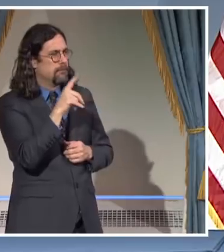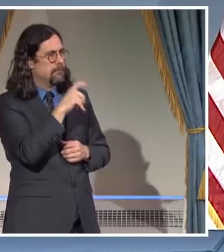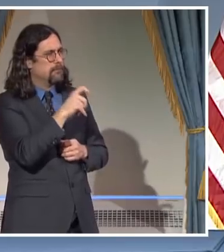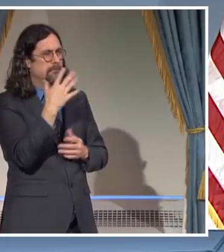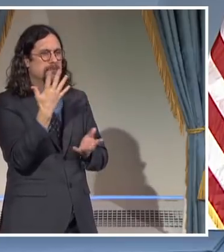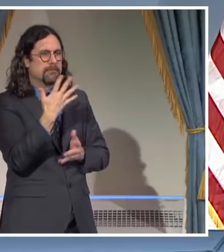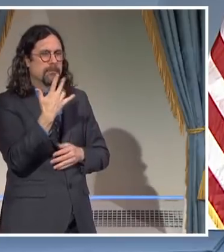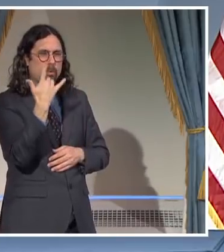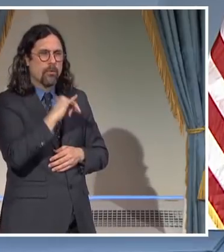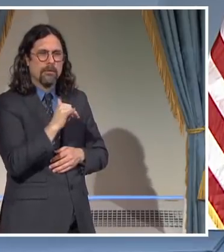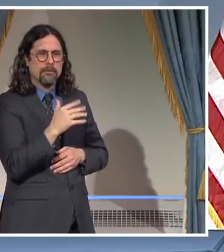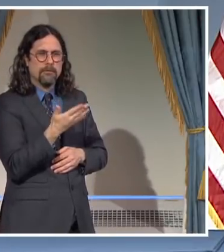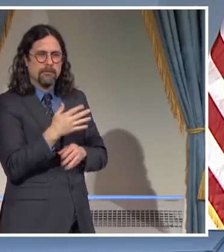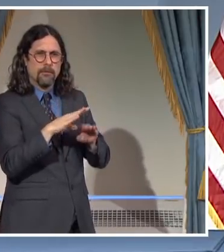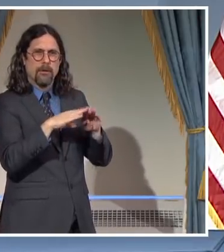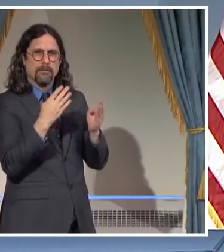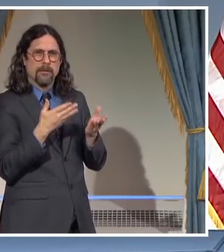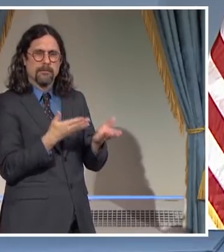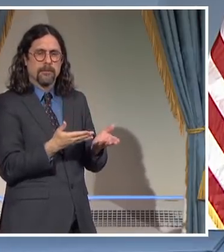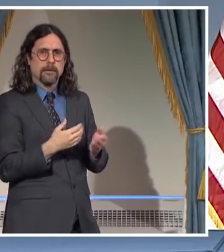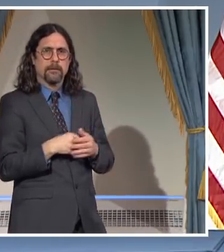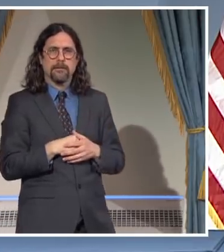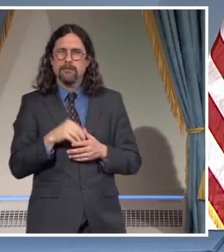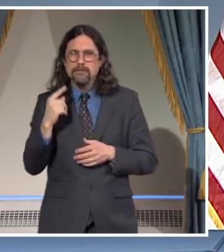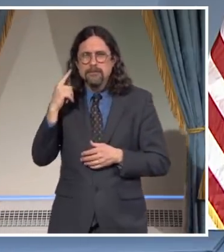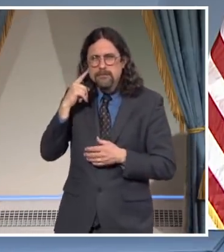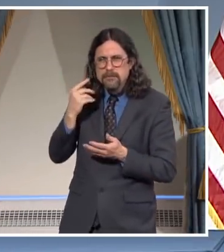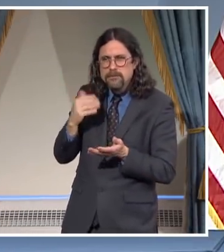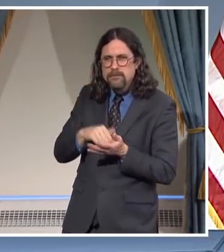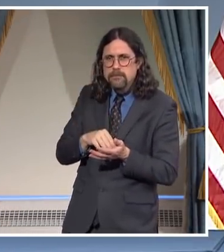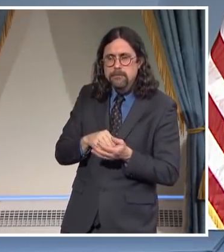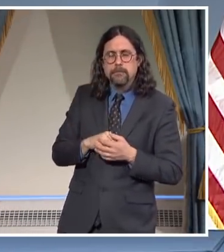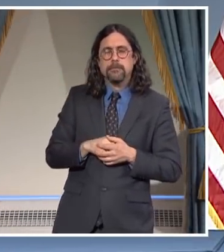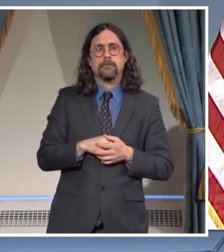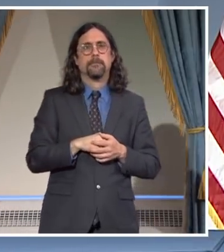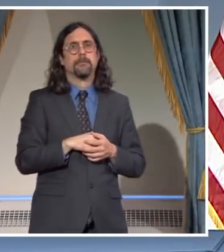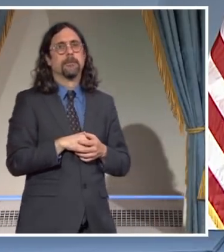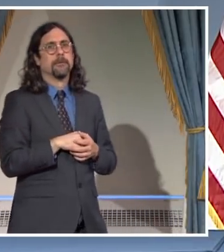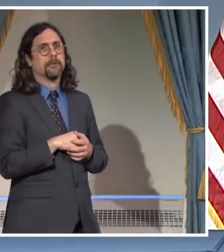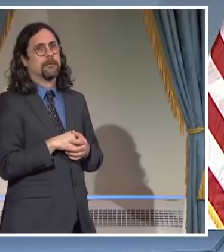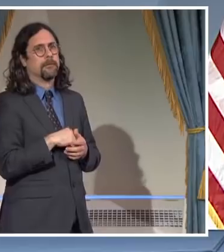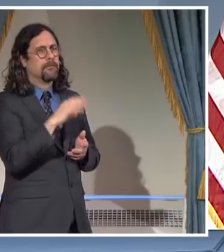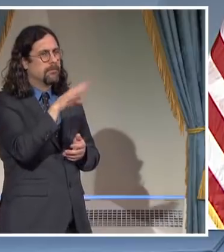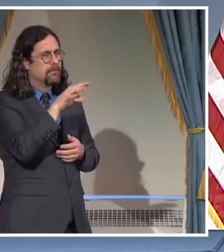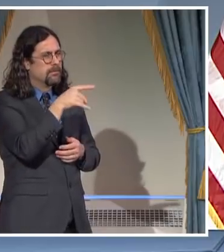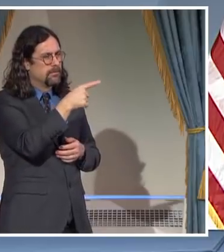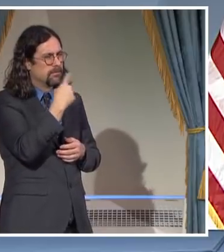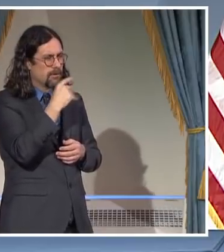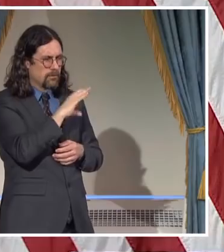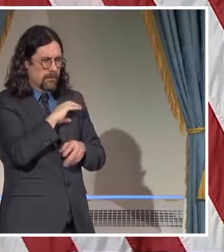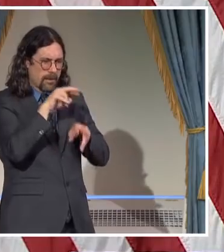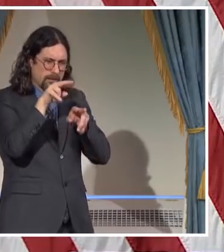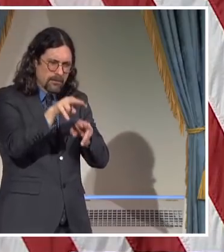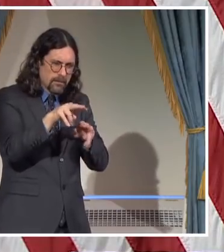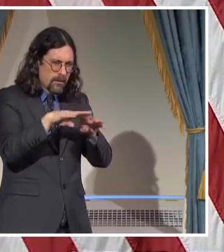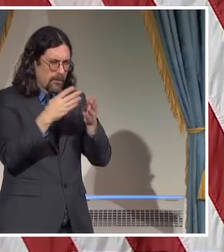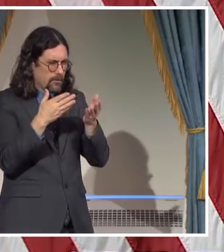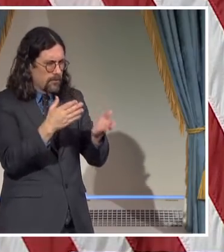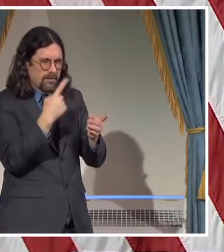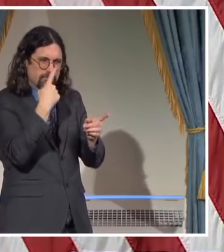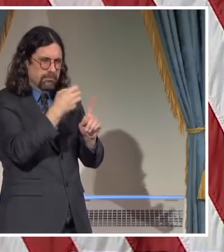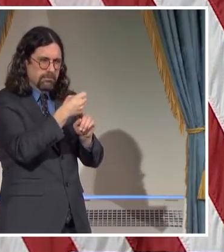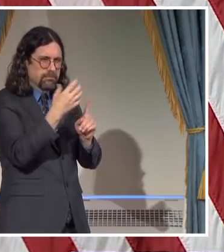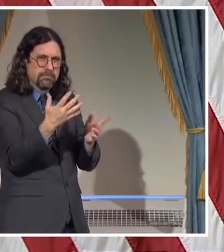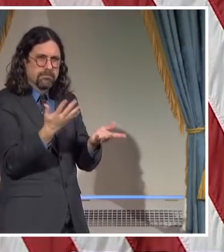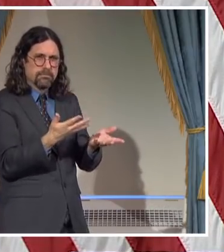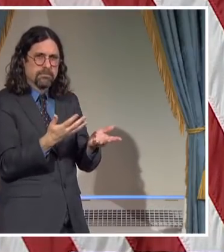sorry, Mr. Mayor. Could you say what the enforcement will look like, and Sure. can you tease any locations? Yeah, the enforcement is going to